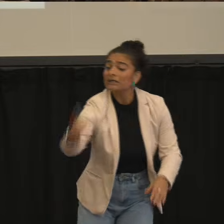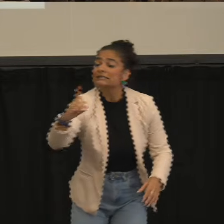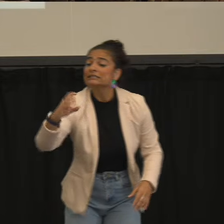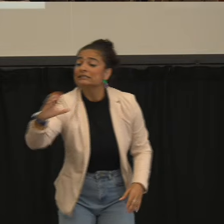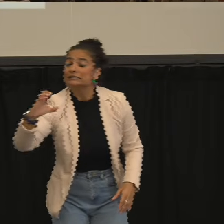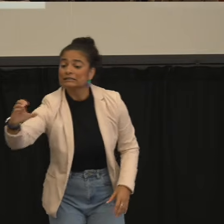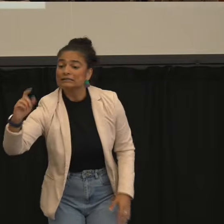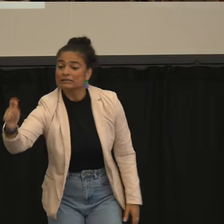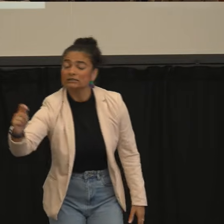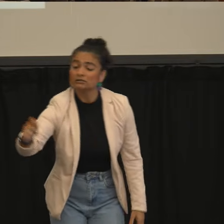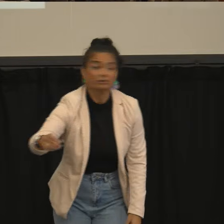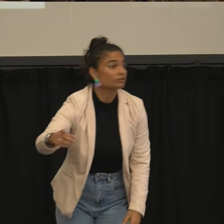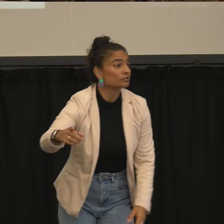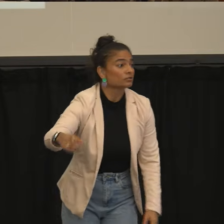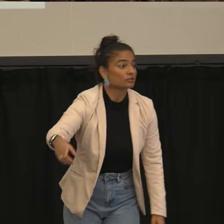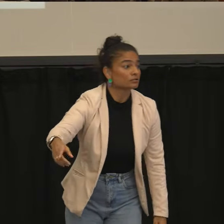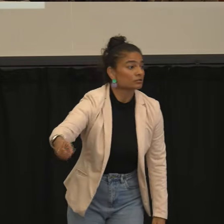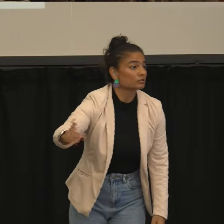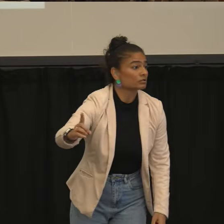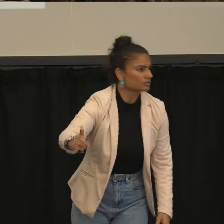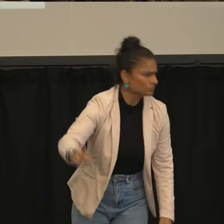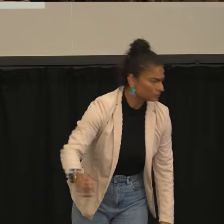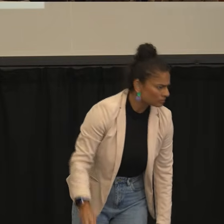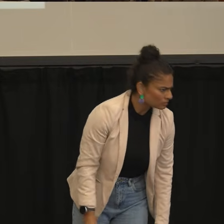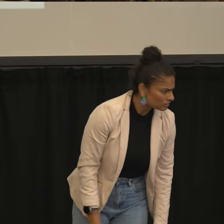got a lot more information.